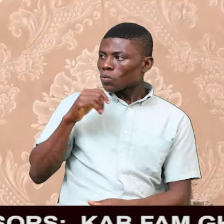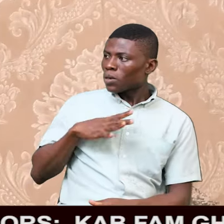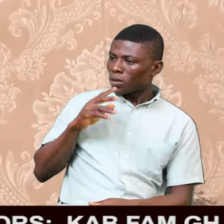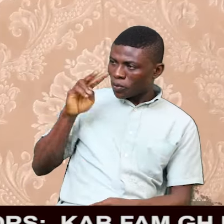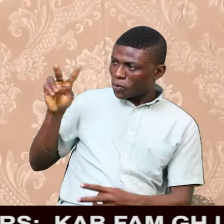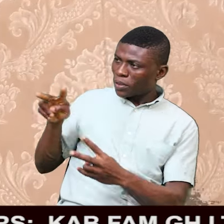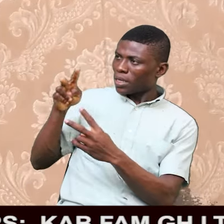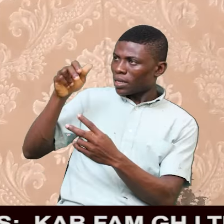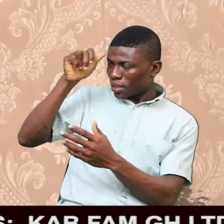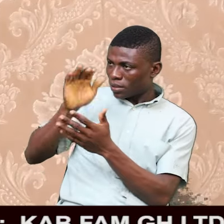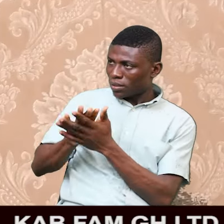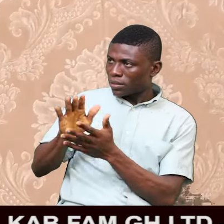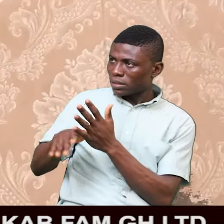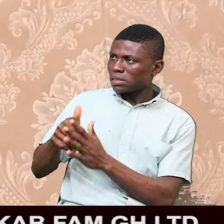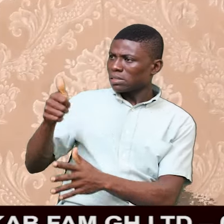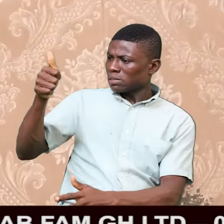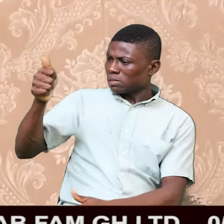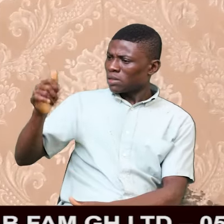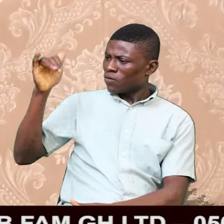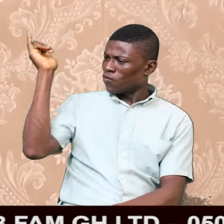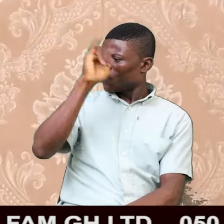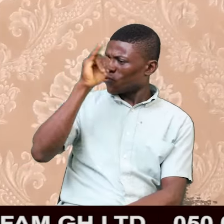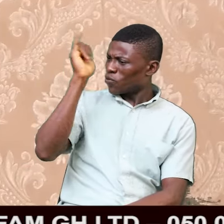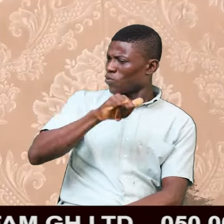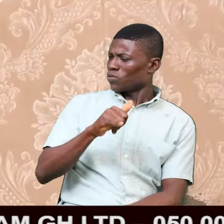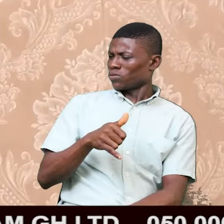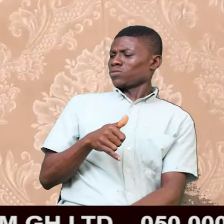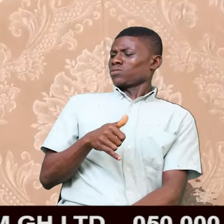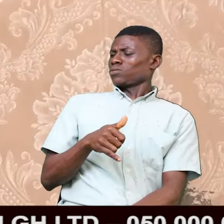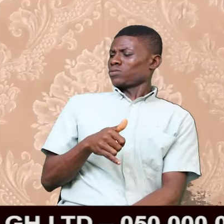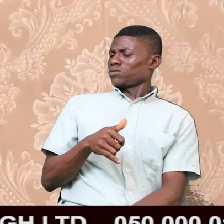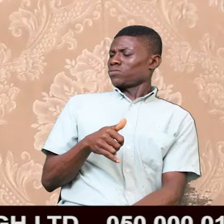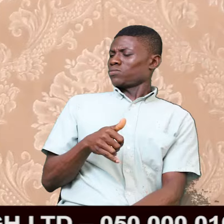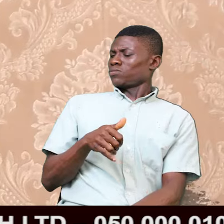show kunuinim. No is sini kwas ya bini. Hey,